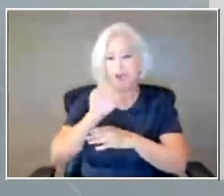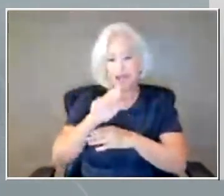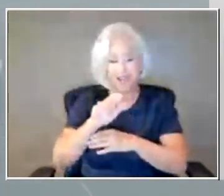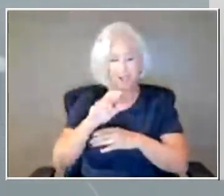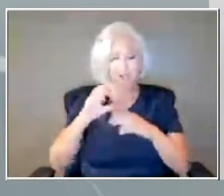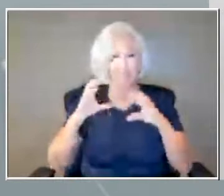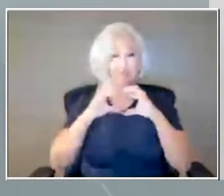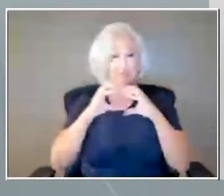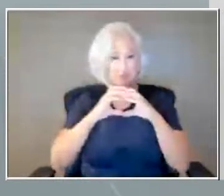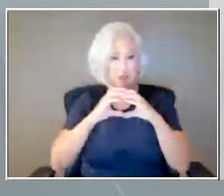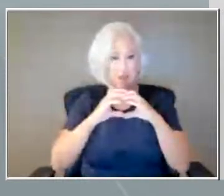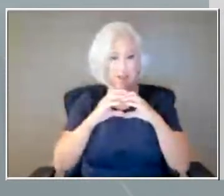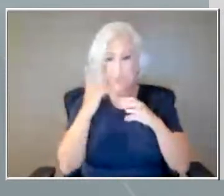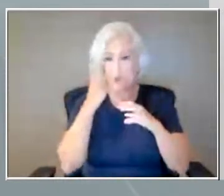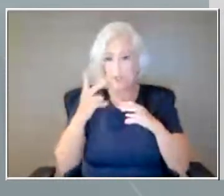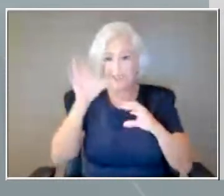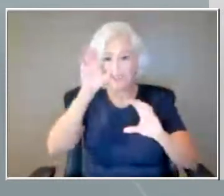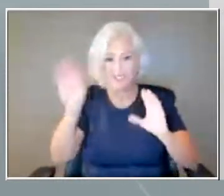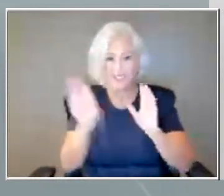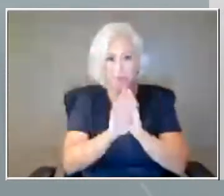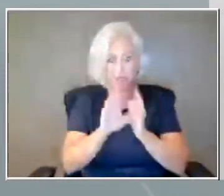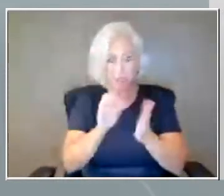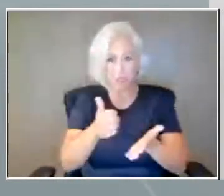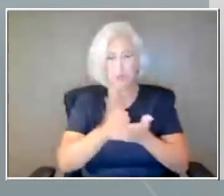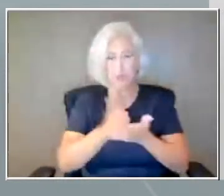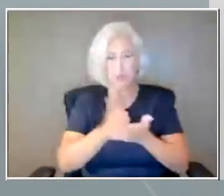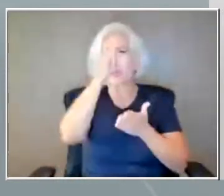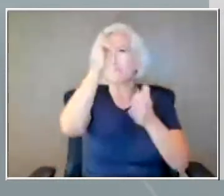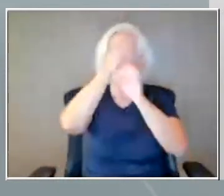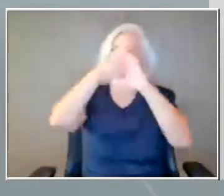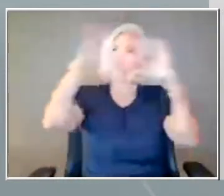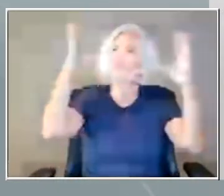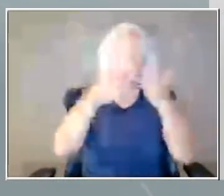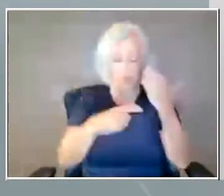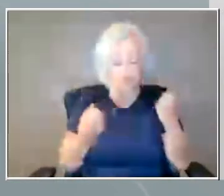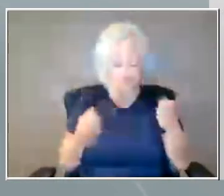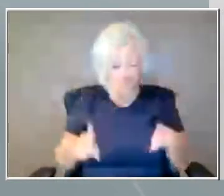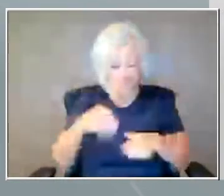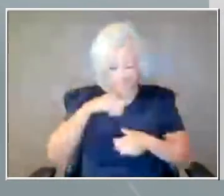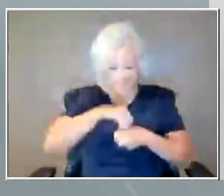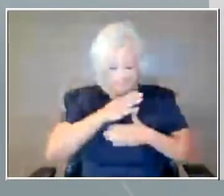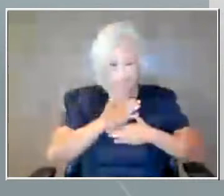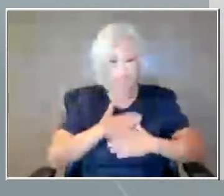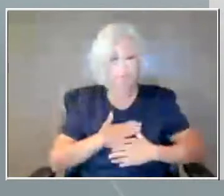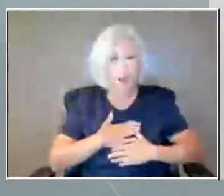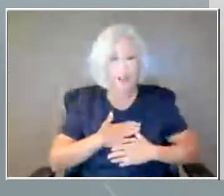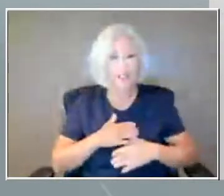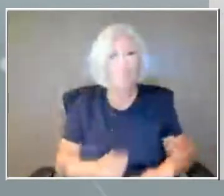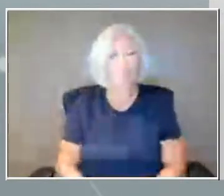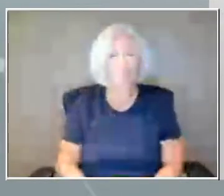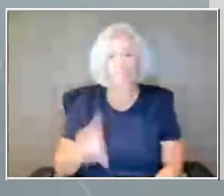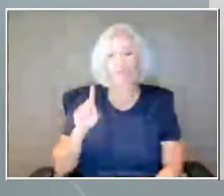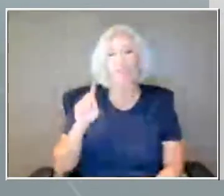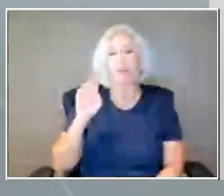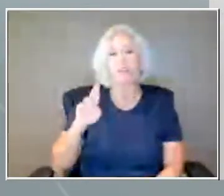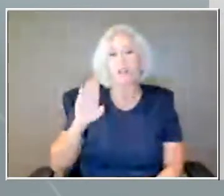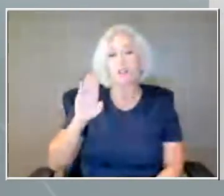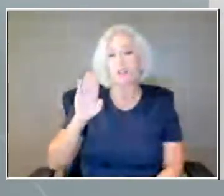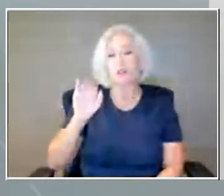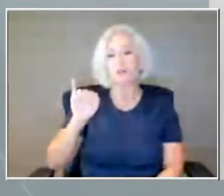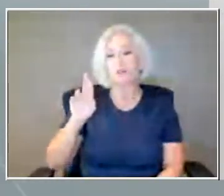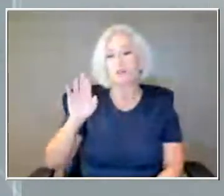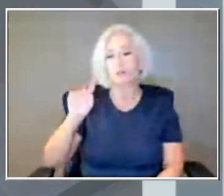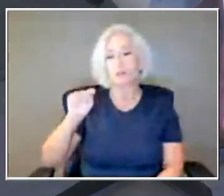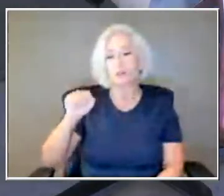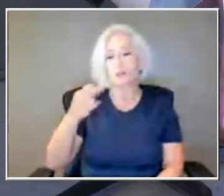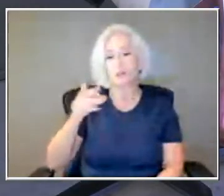to help people like me understand what it's doing inside the body. Yeah. Dr. Wolf Birchfield, the word radioactive kind